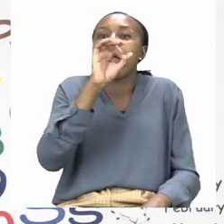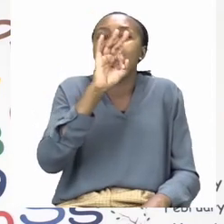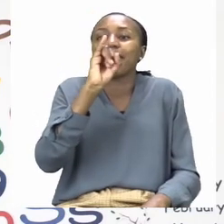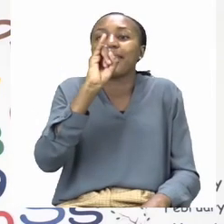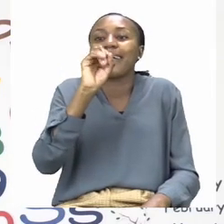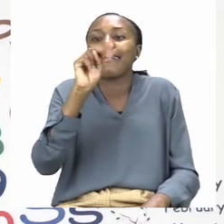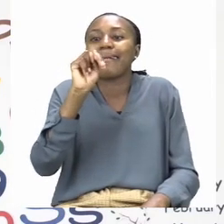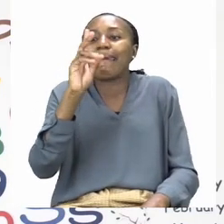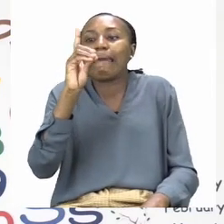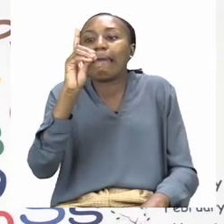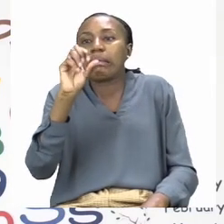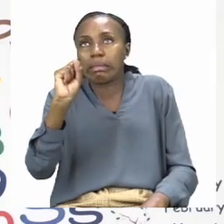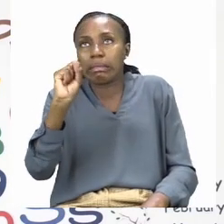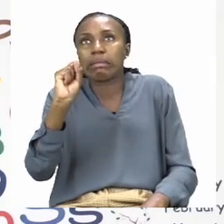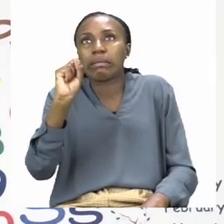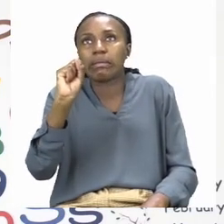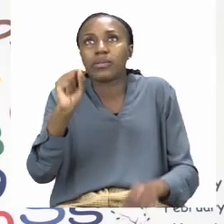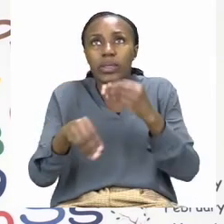finds